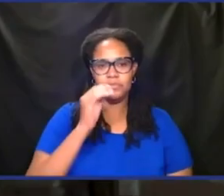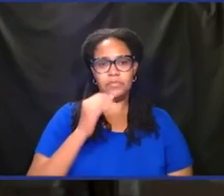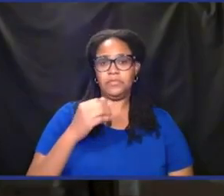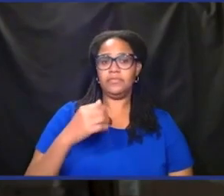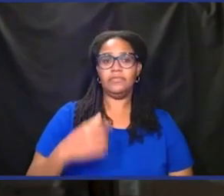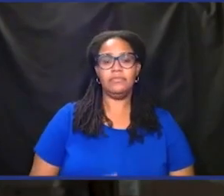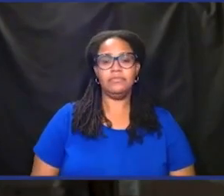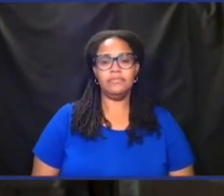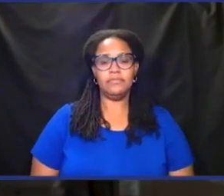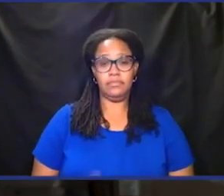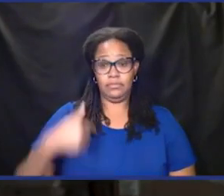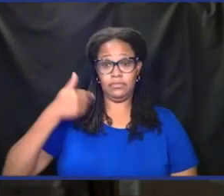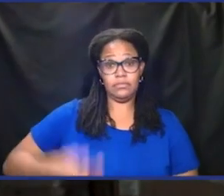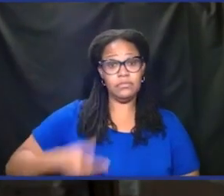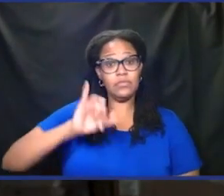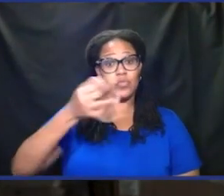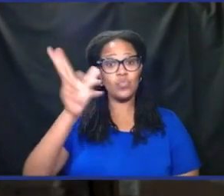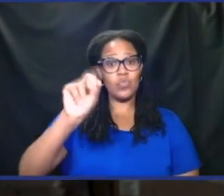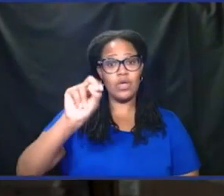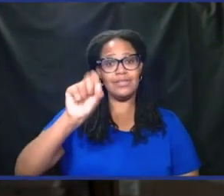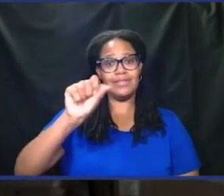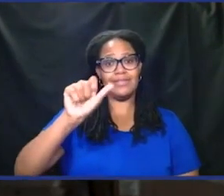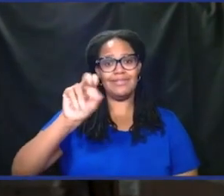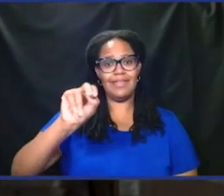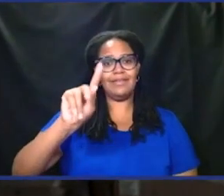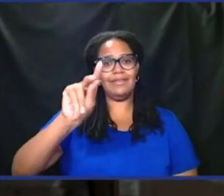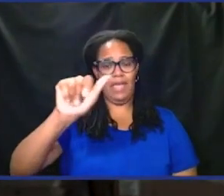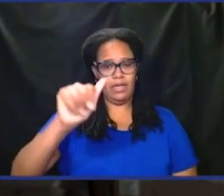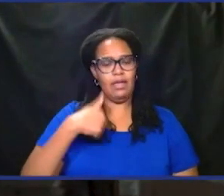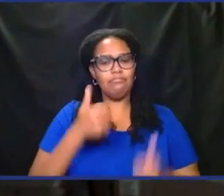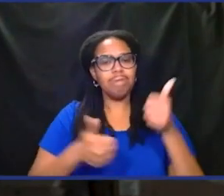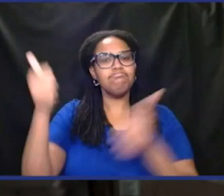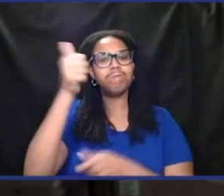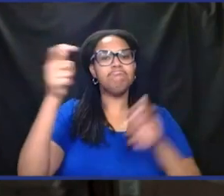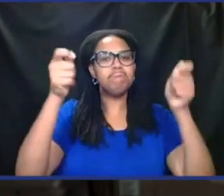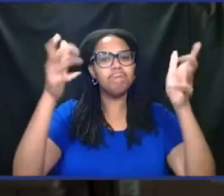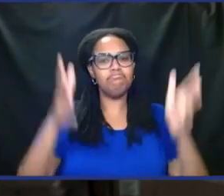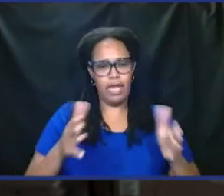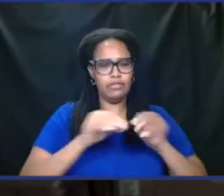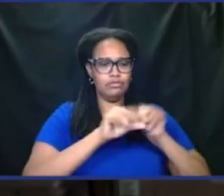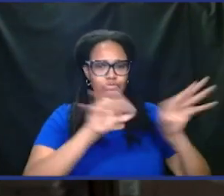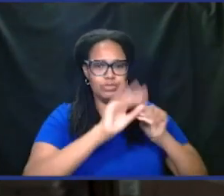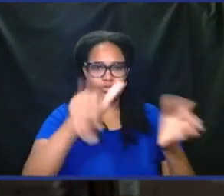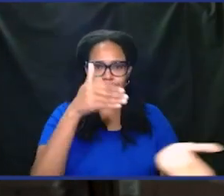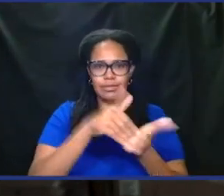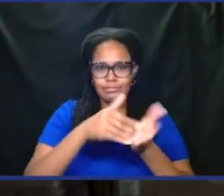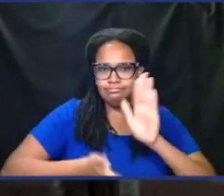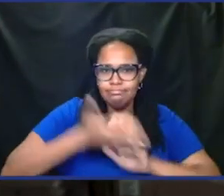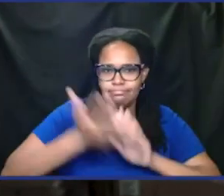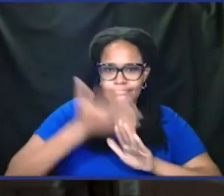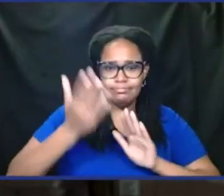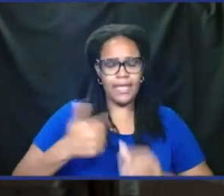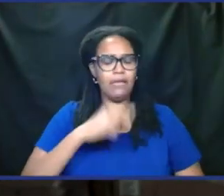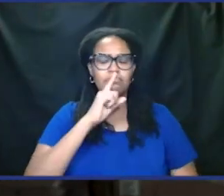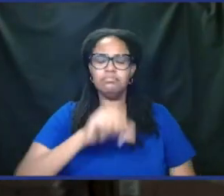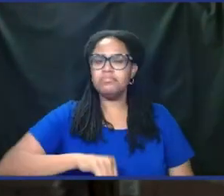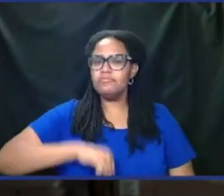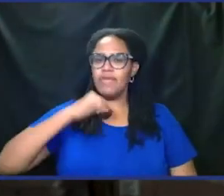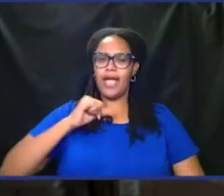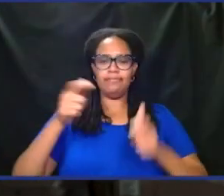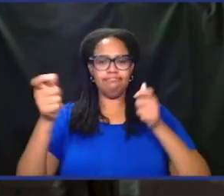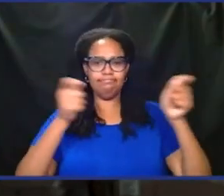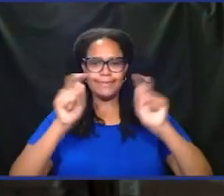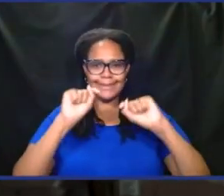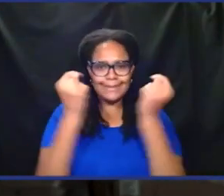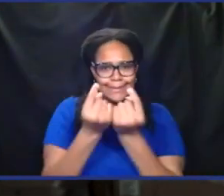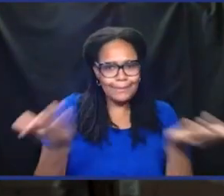Juan Santana, Senior Manager of the Americares Distribution Center of Operations. I'm so proud to manage the team here at Americares